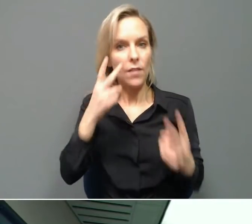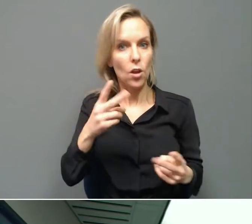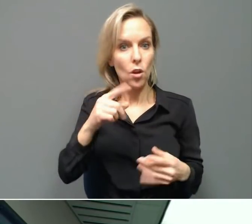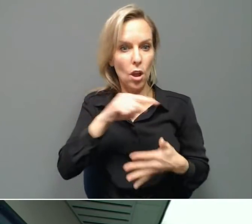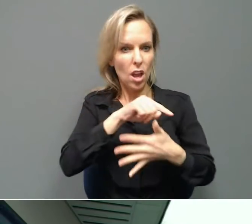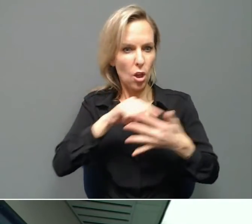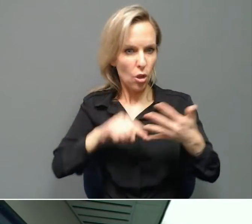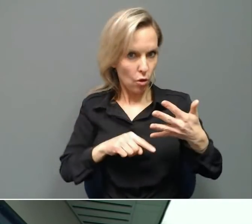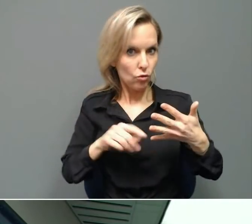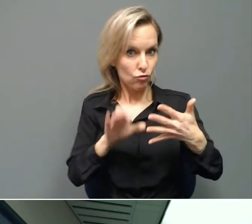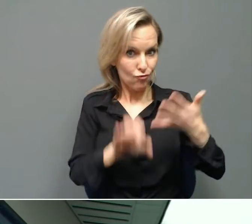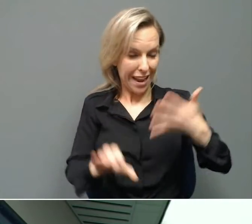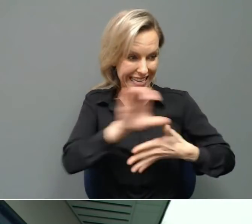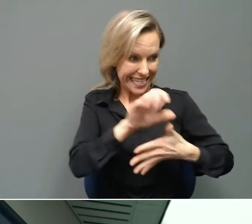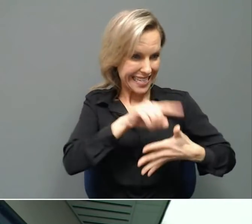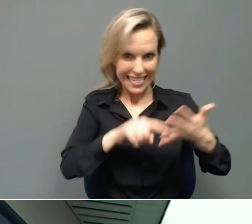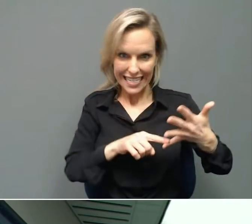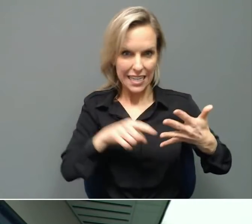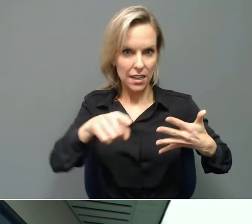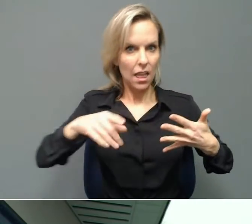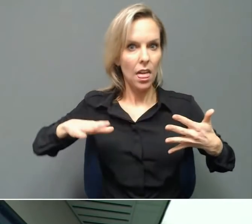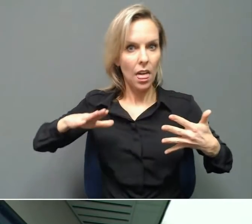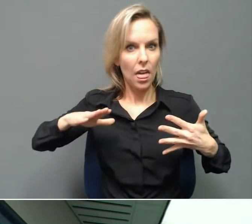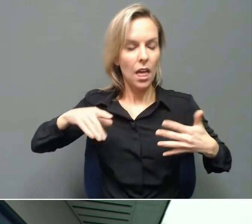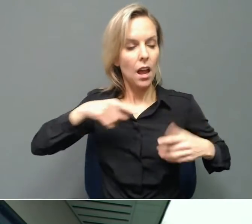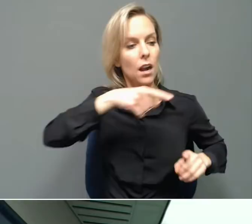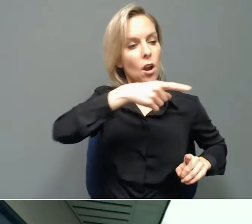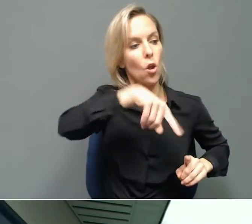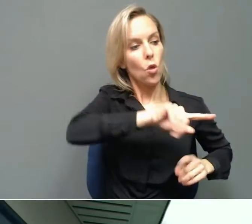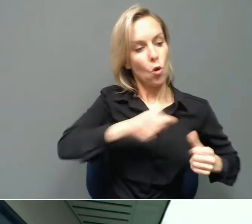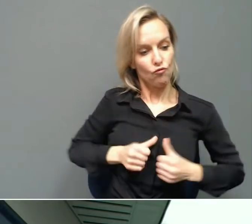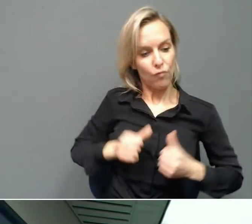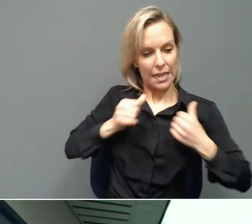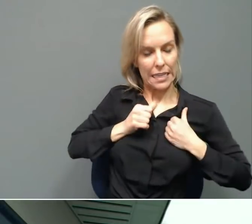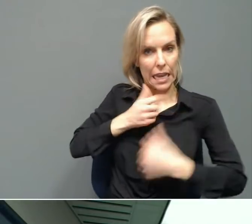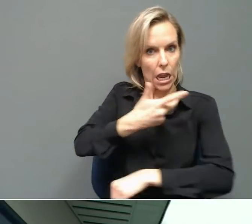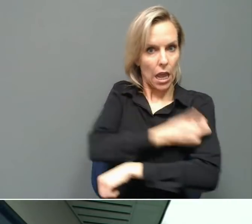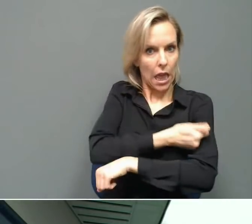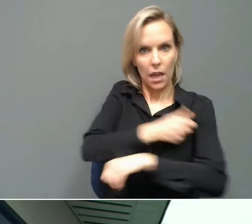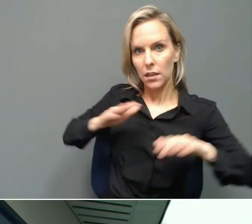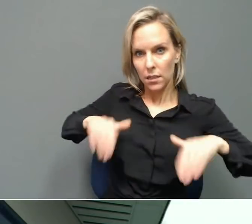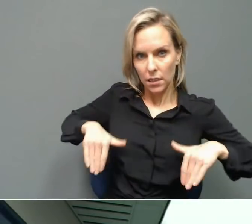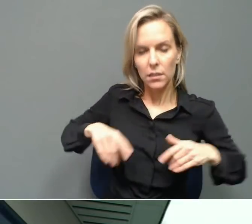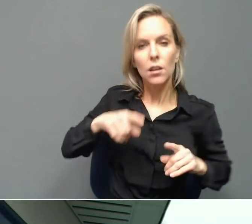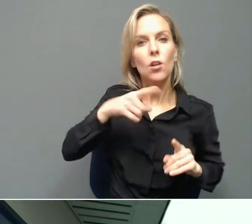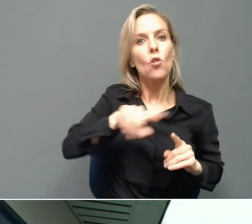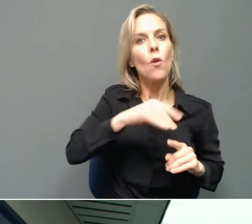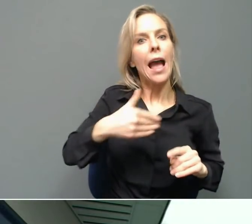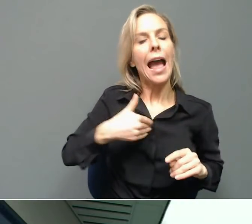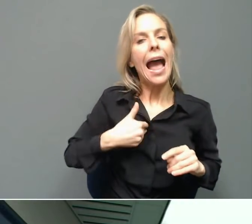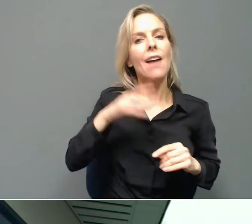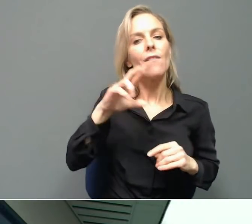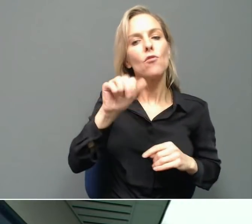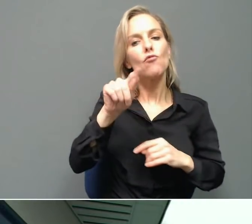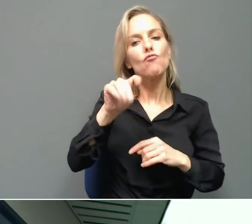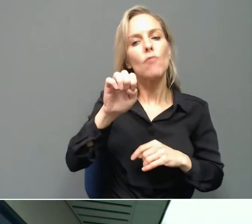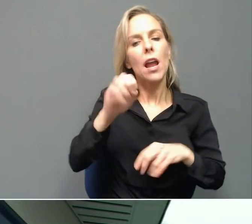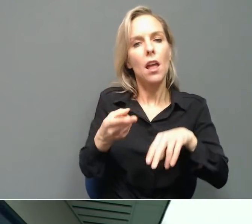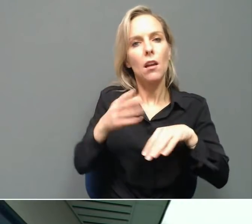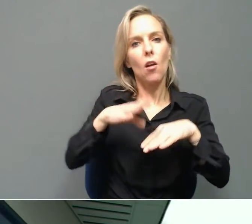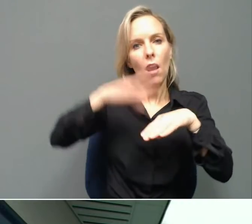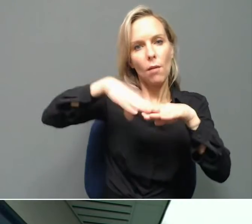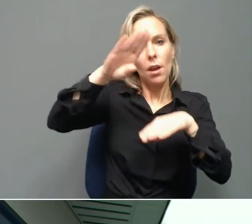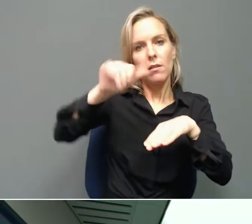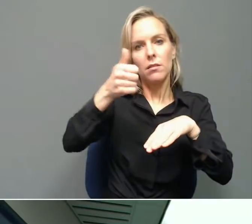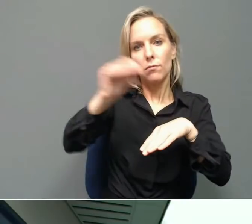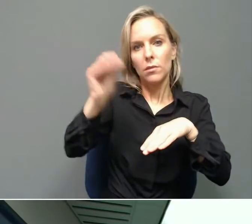exist. Unvaccinated residents in a county with greater than 10% incident rates or red counties on the map on